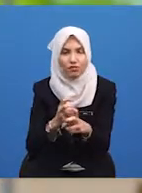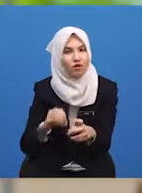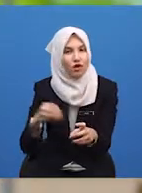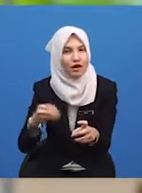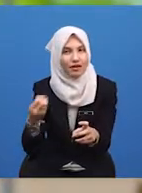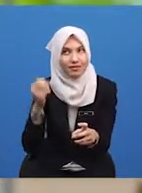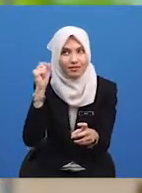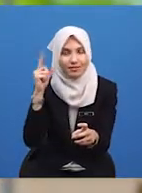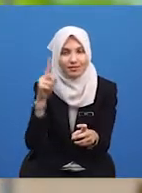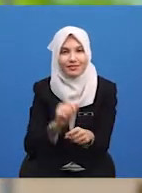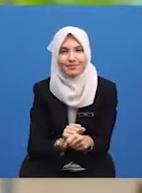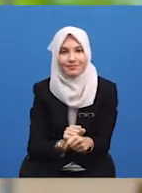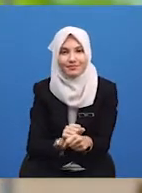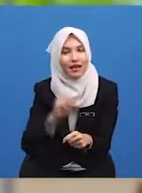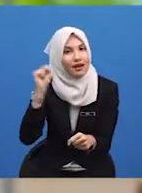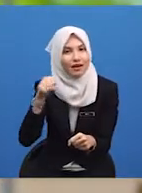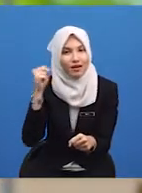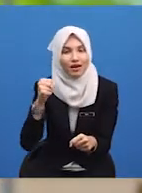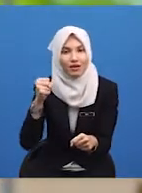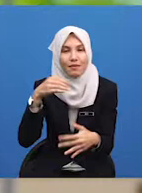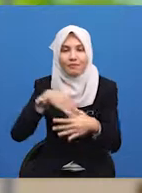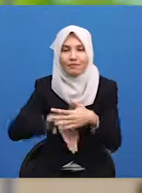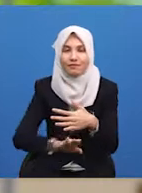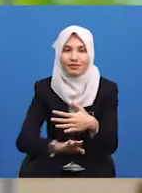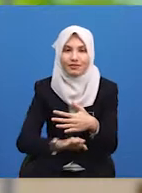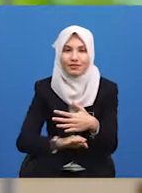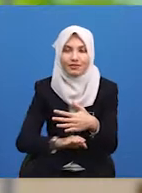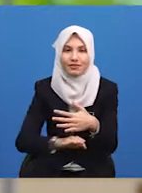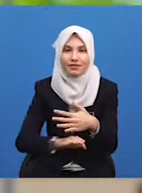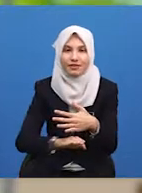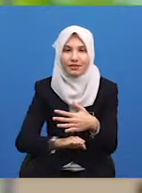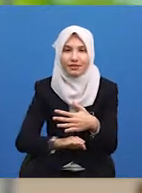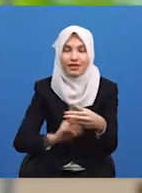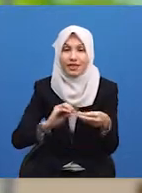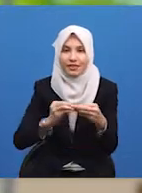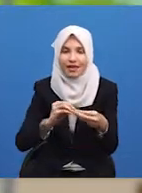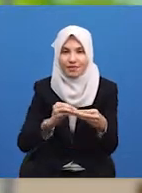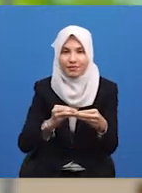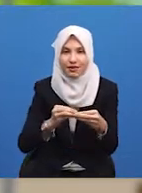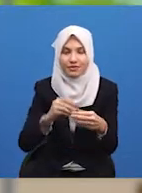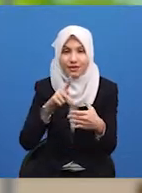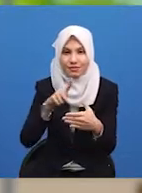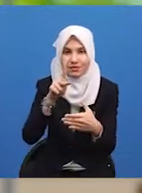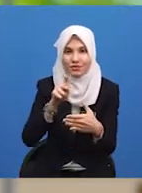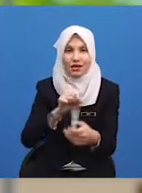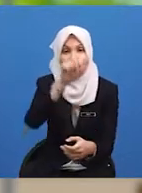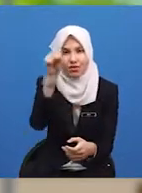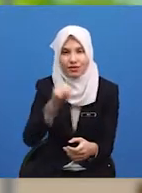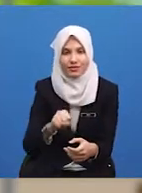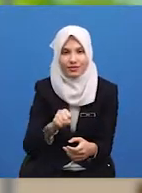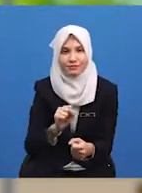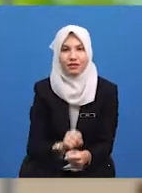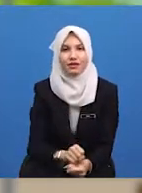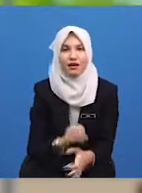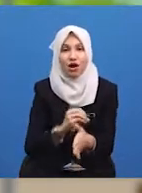Always include a number and some punctuation too. A question mark or a